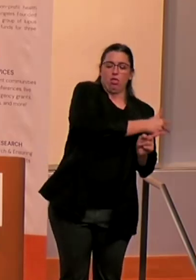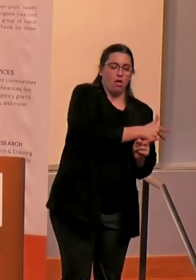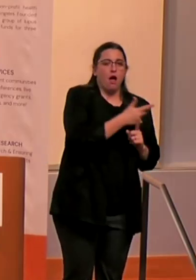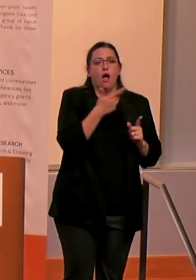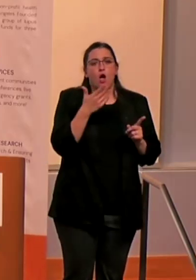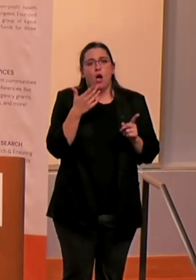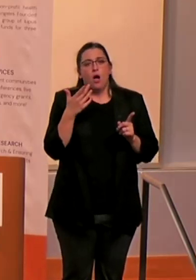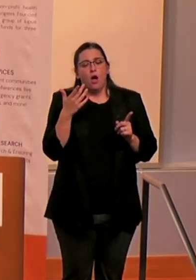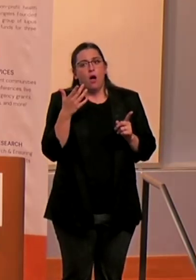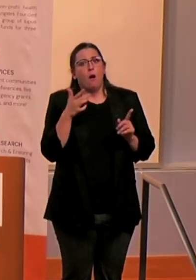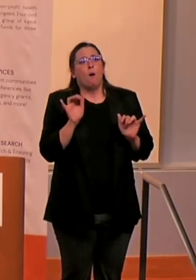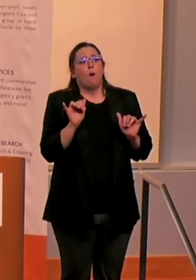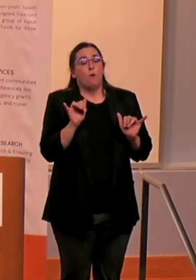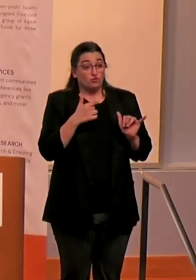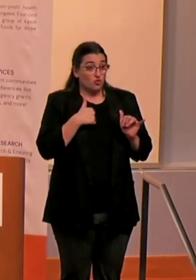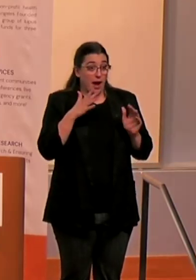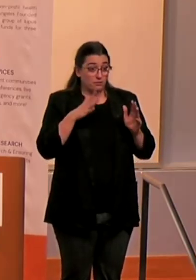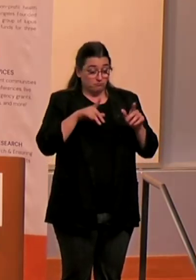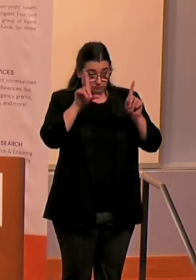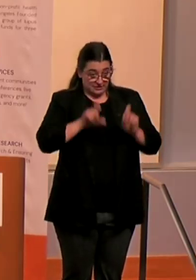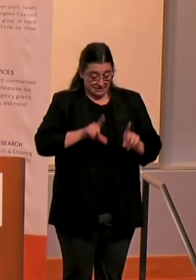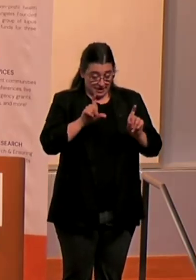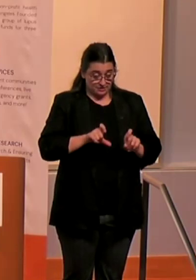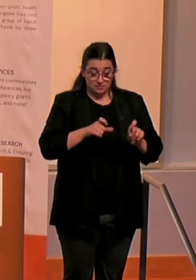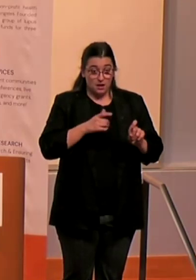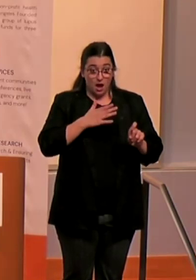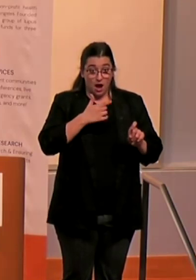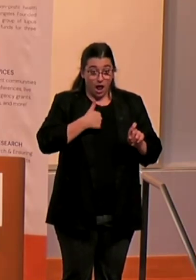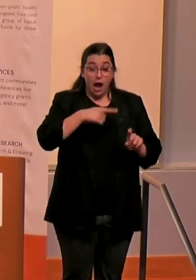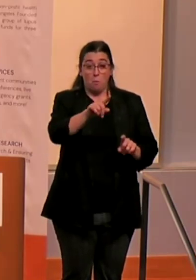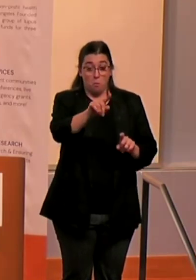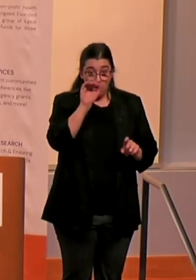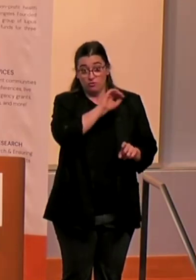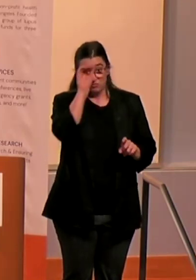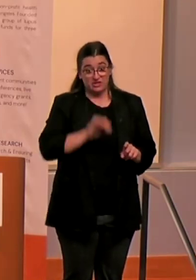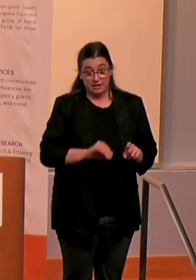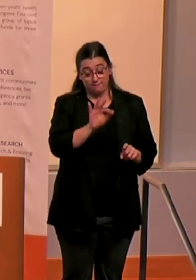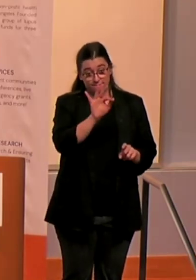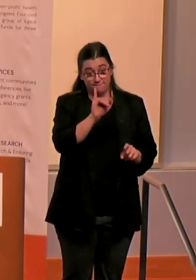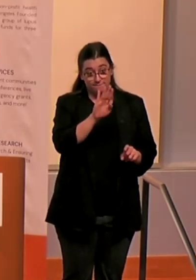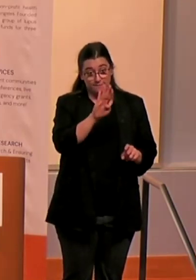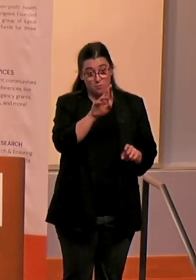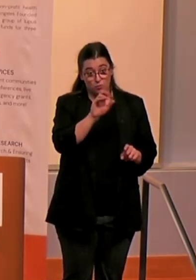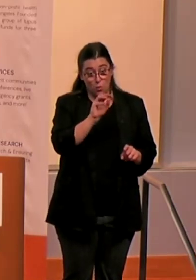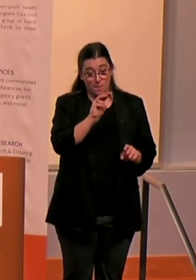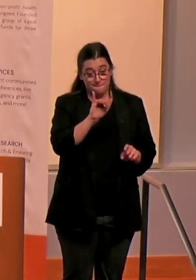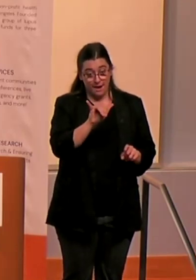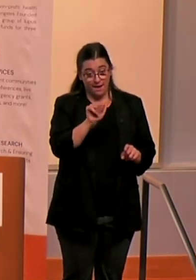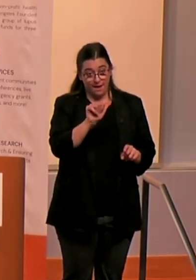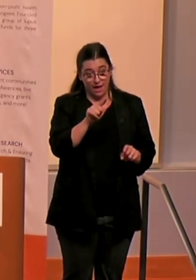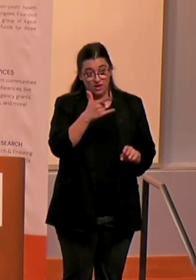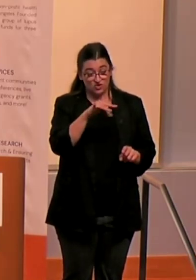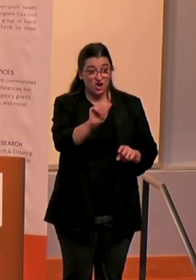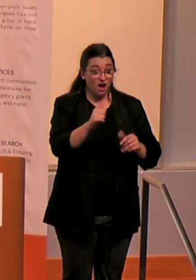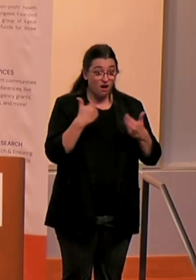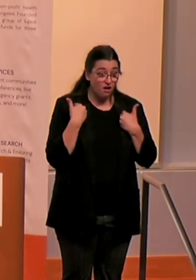for that, and I blew the charts right off the roof. I was 100% Wow. had fibromyalgia, and